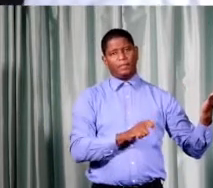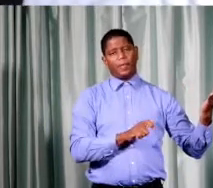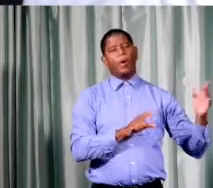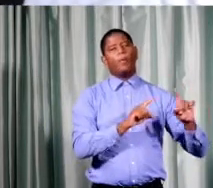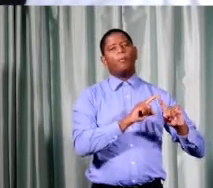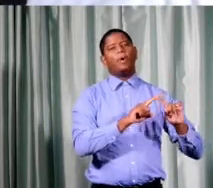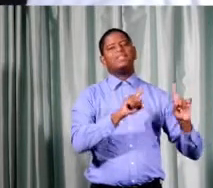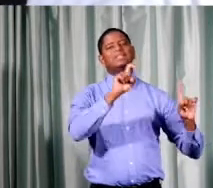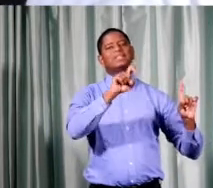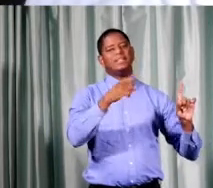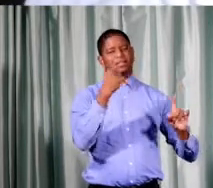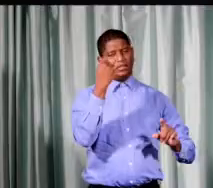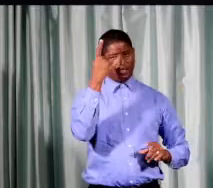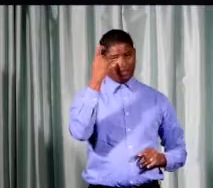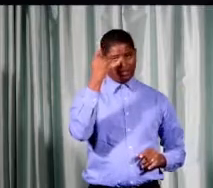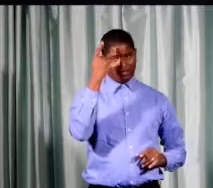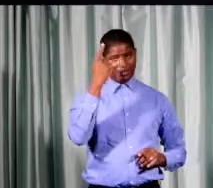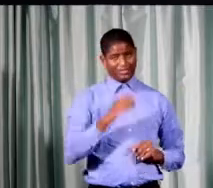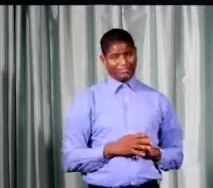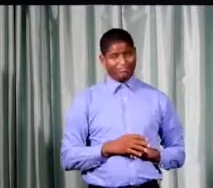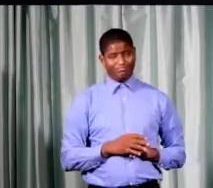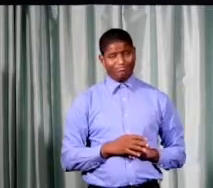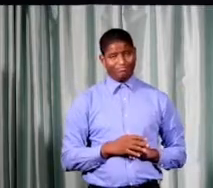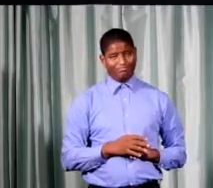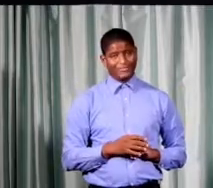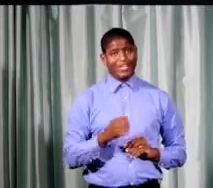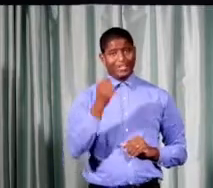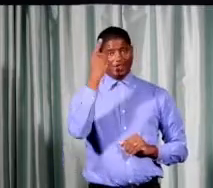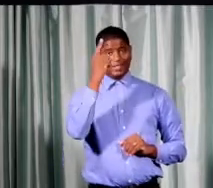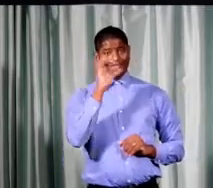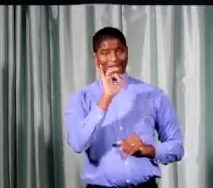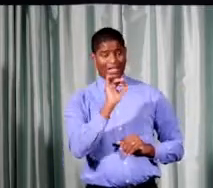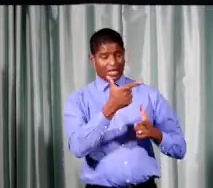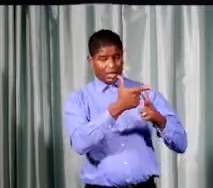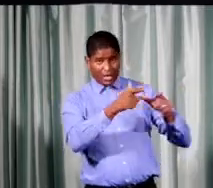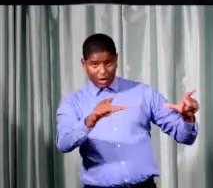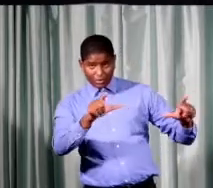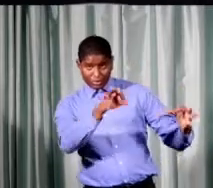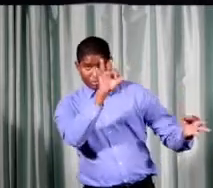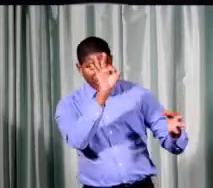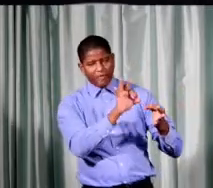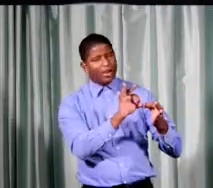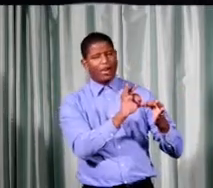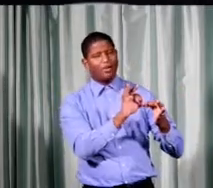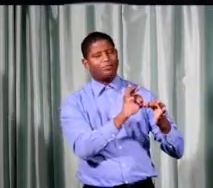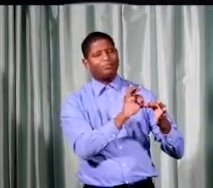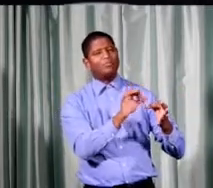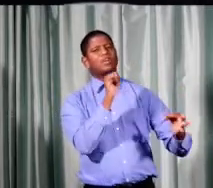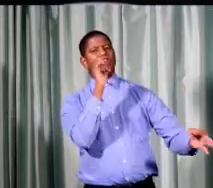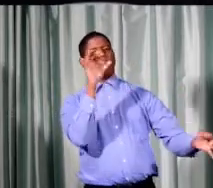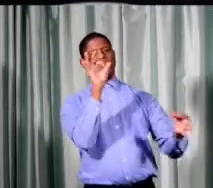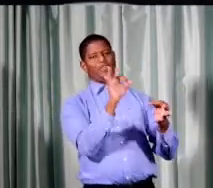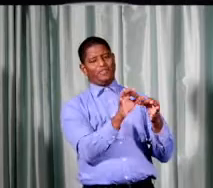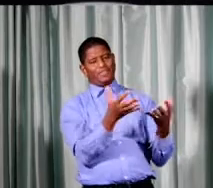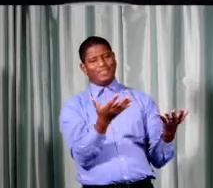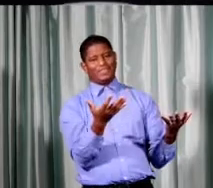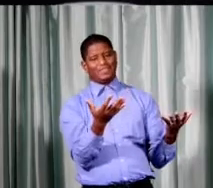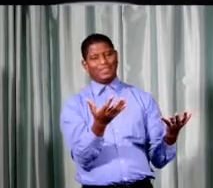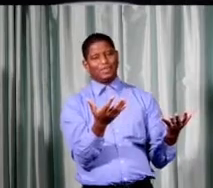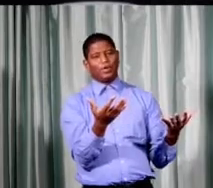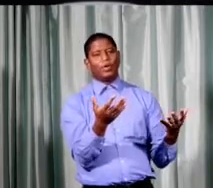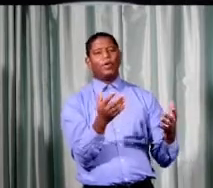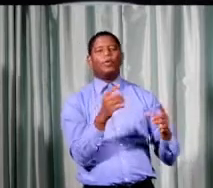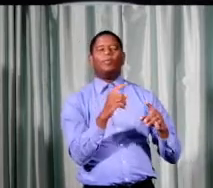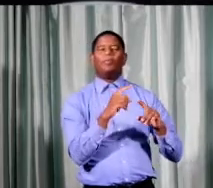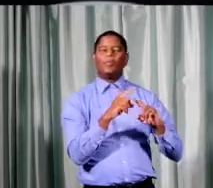It's an imperfect language, and that's the problem. Most likely, unless you did some sort of